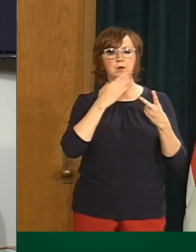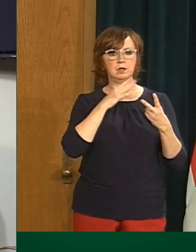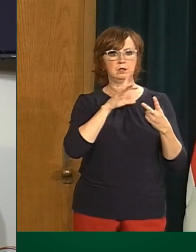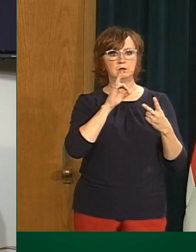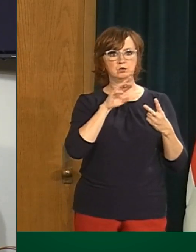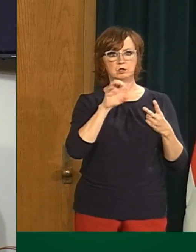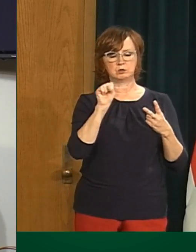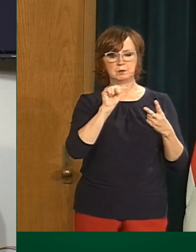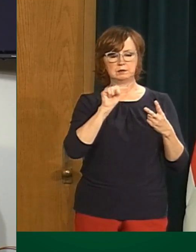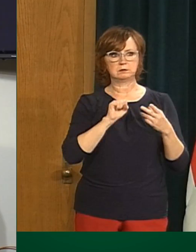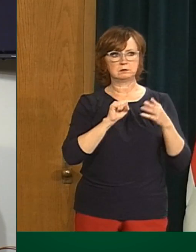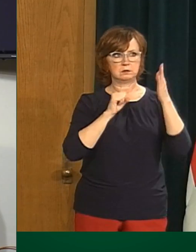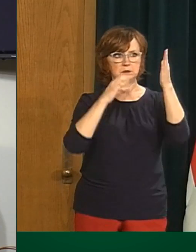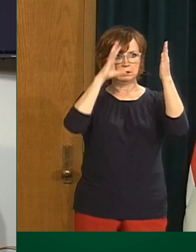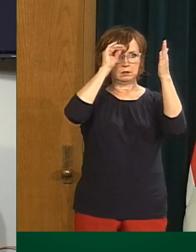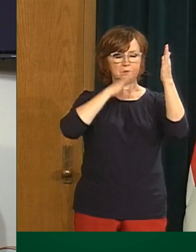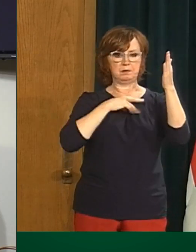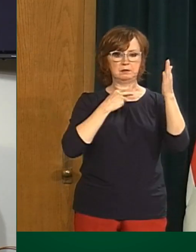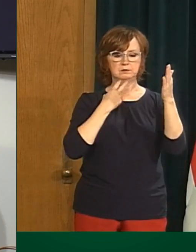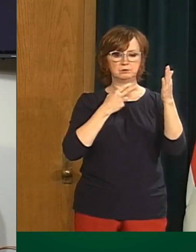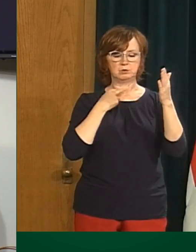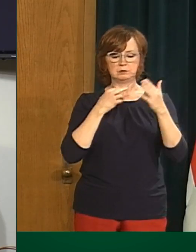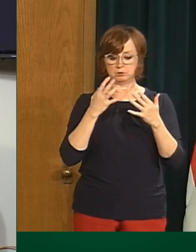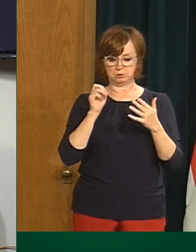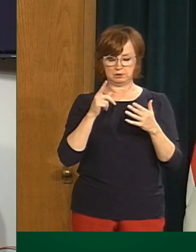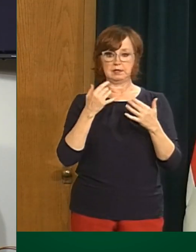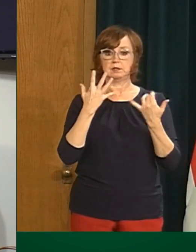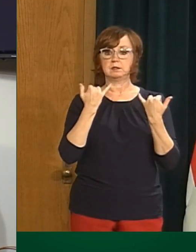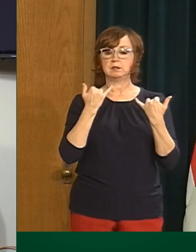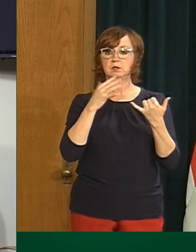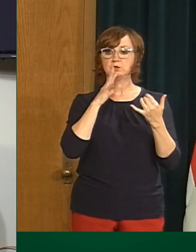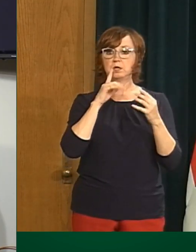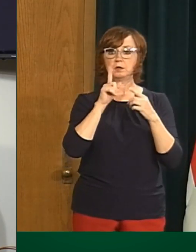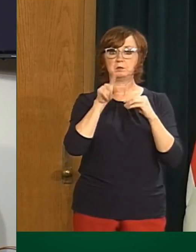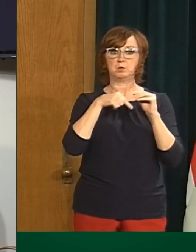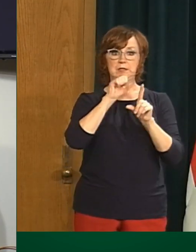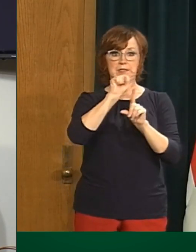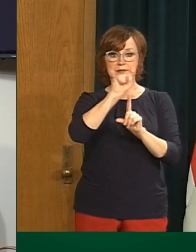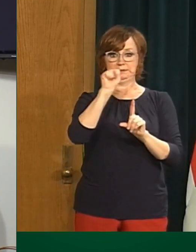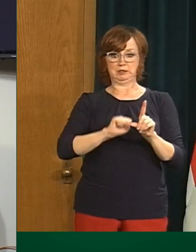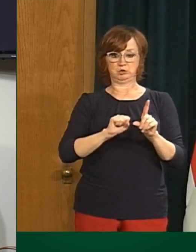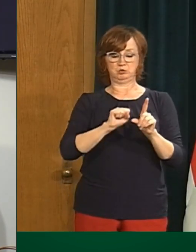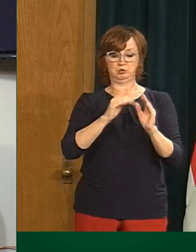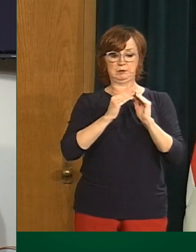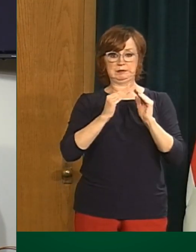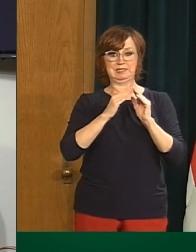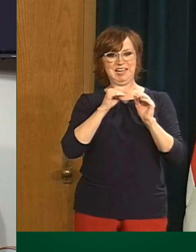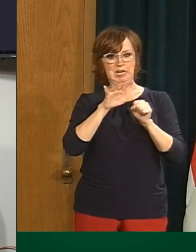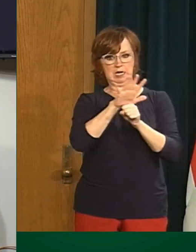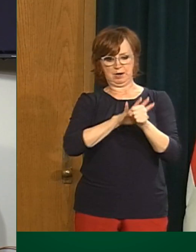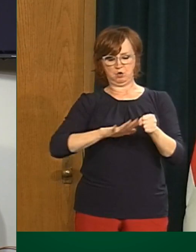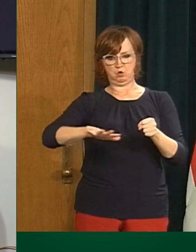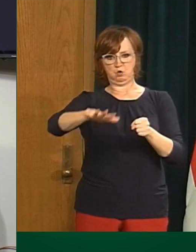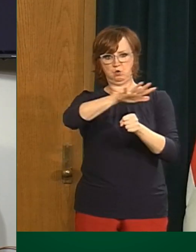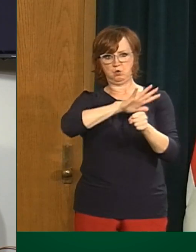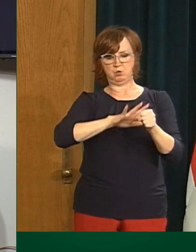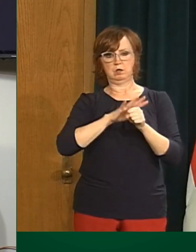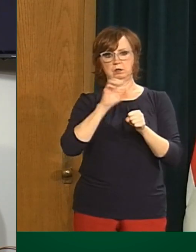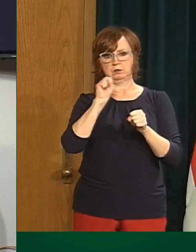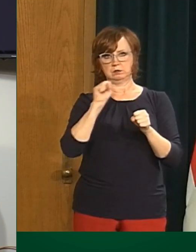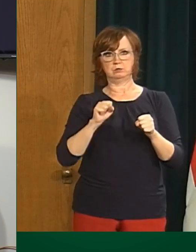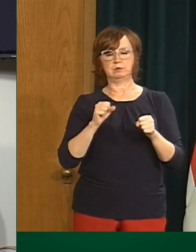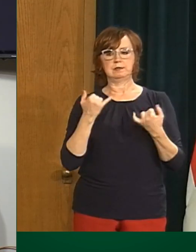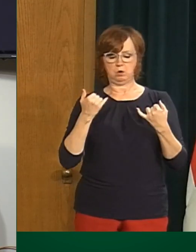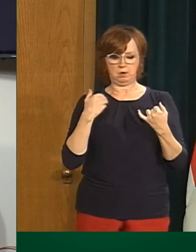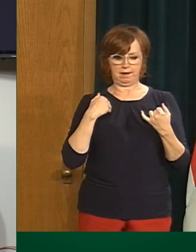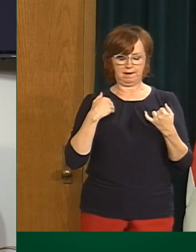briefly, in the city of Saskatoon and area, we have two